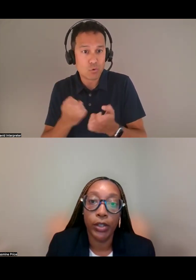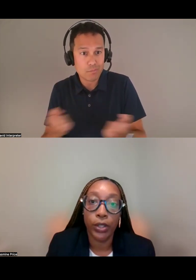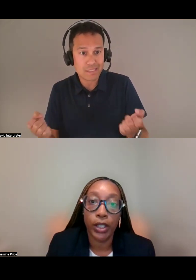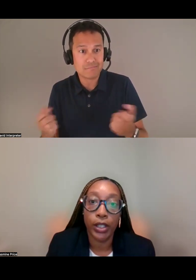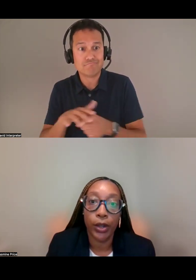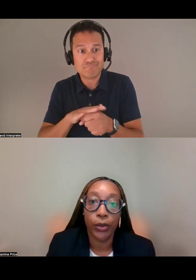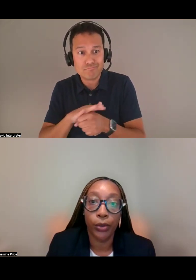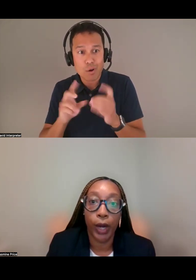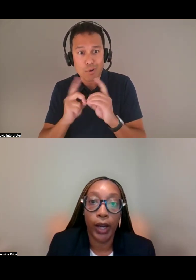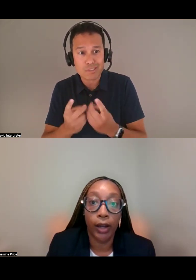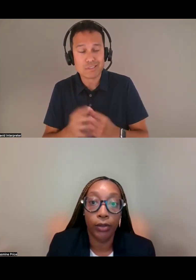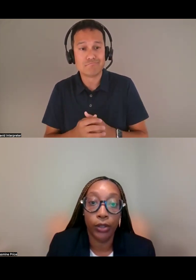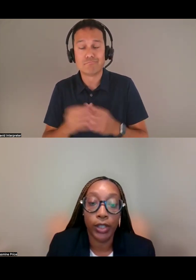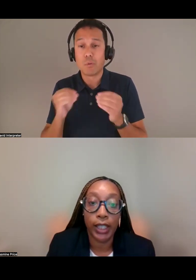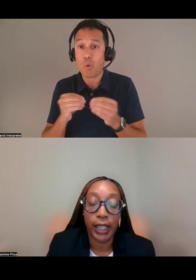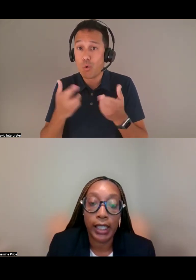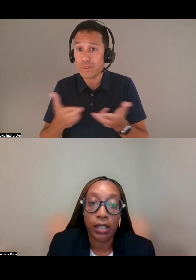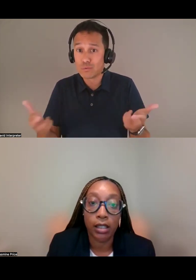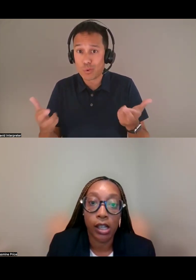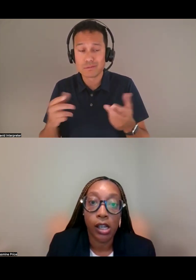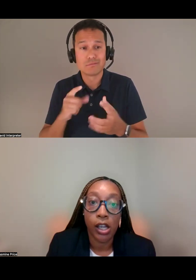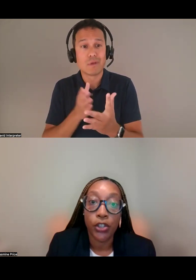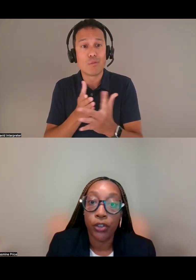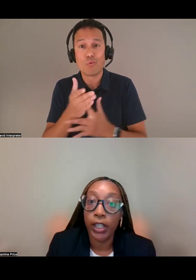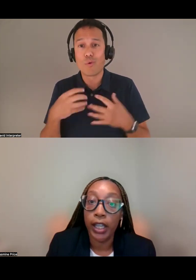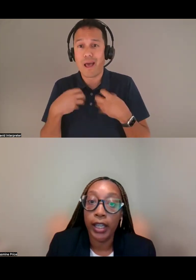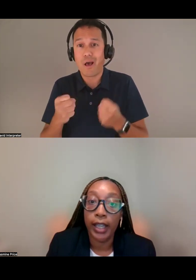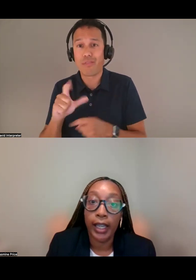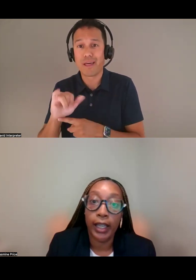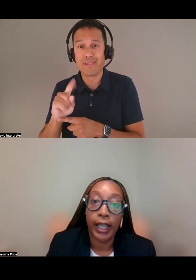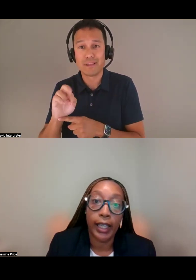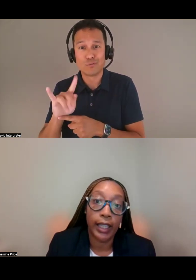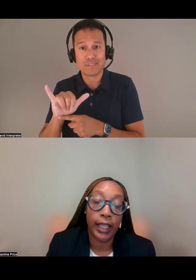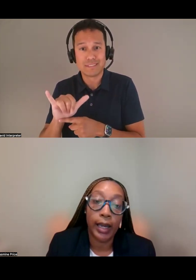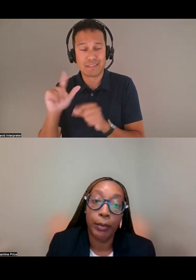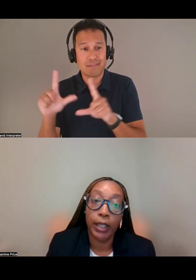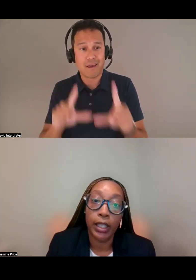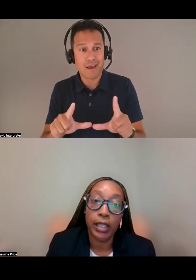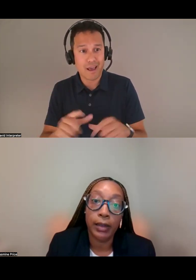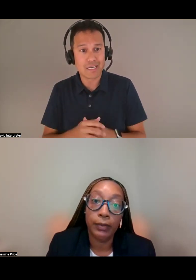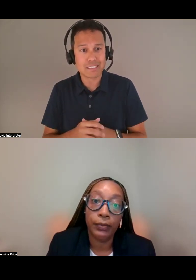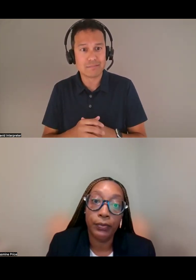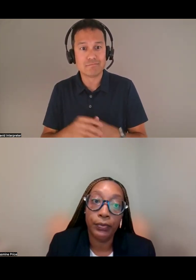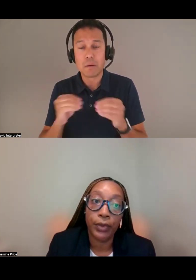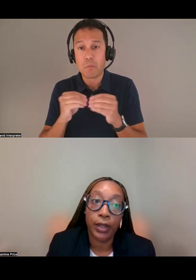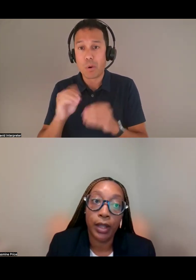updating resources through a health literacy lens, strengthening data analytic